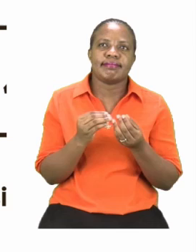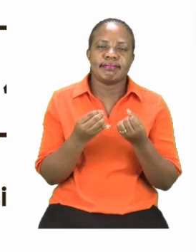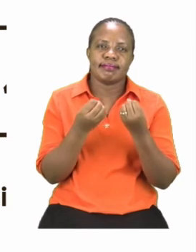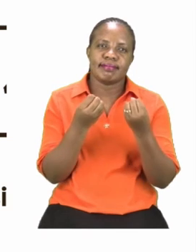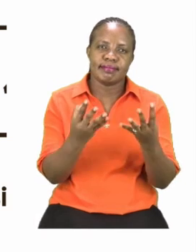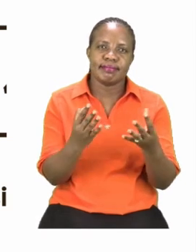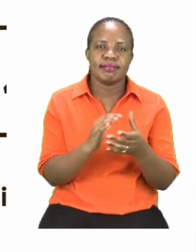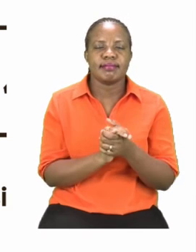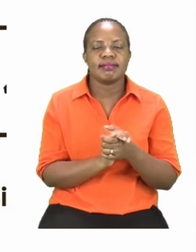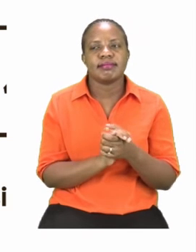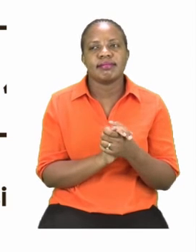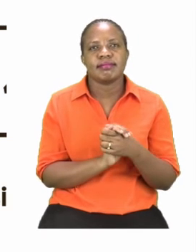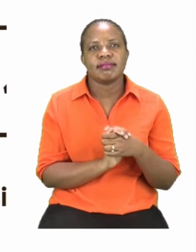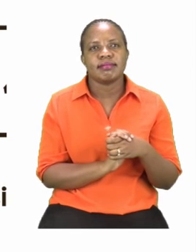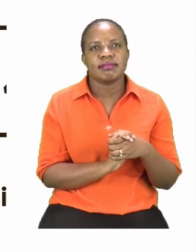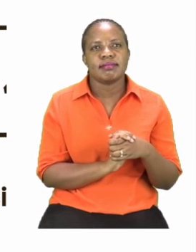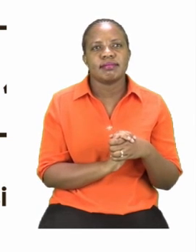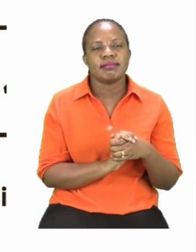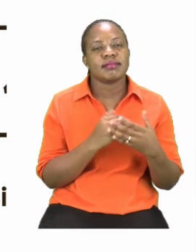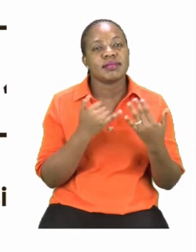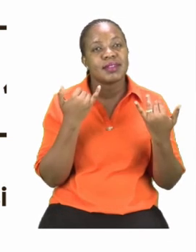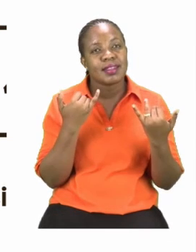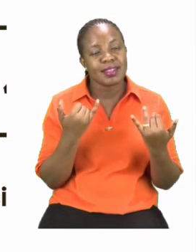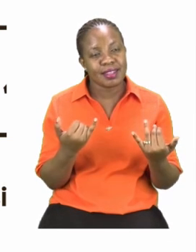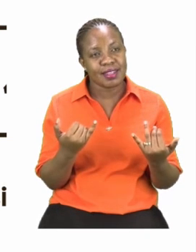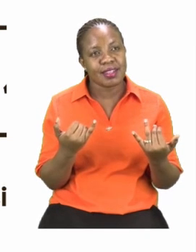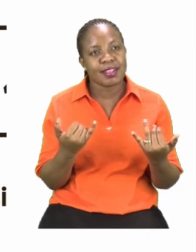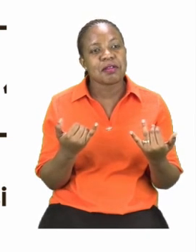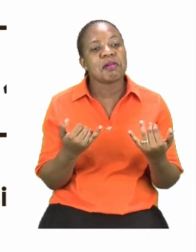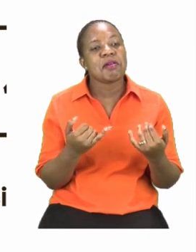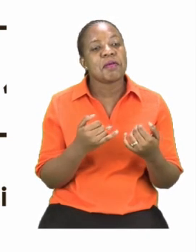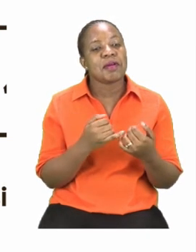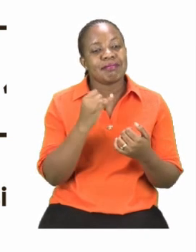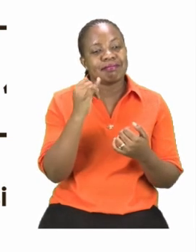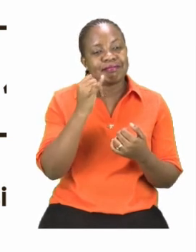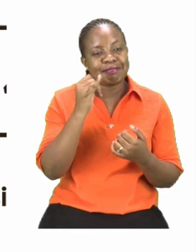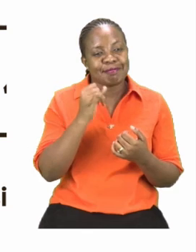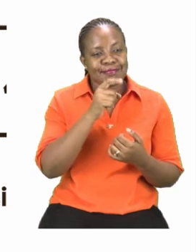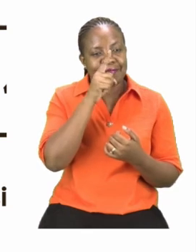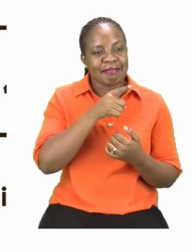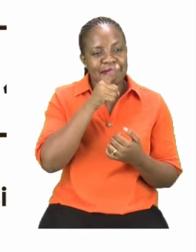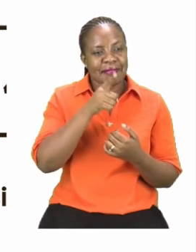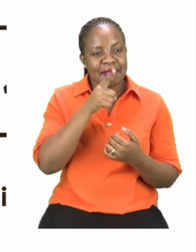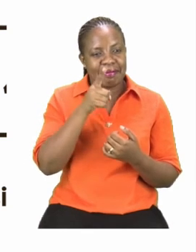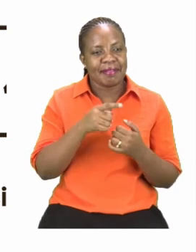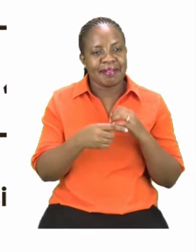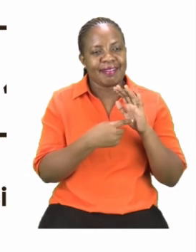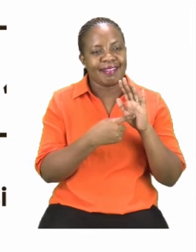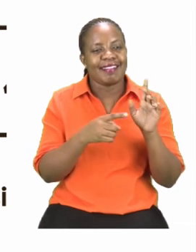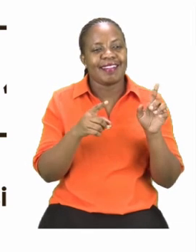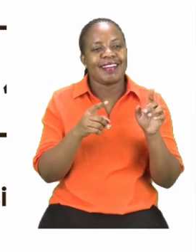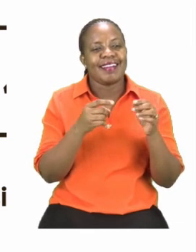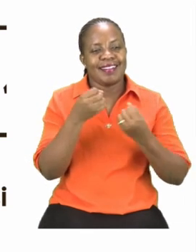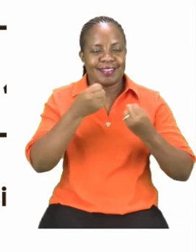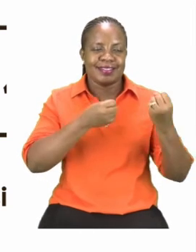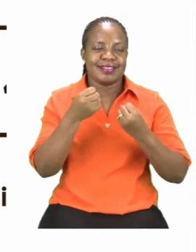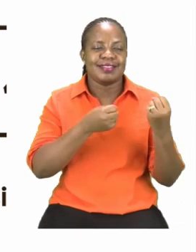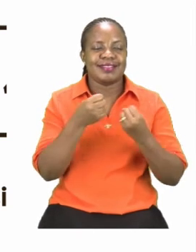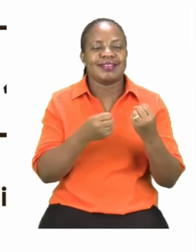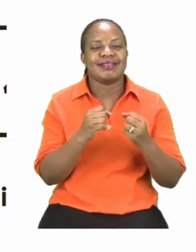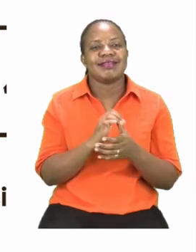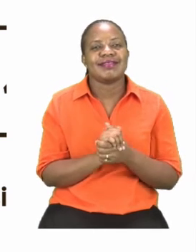20 plus 10. So in your booklet, you have the number 20 in a box, and then an arrow going to